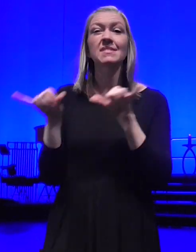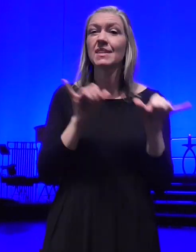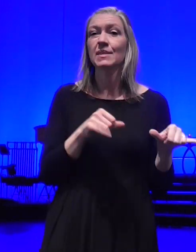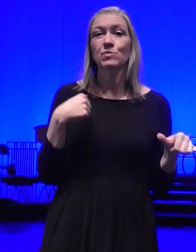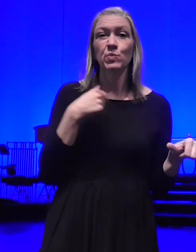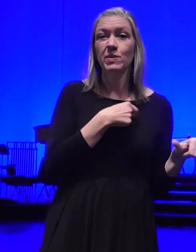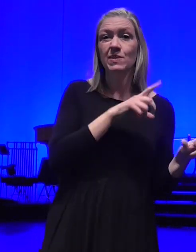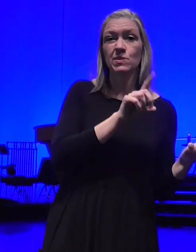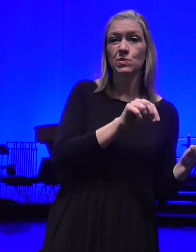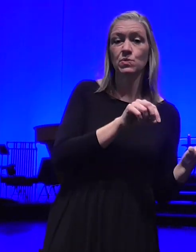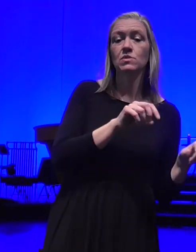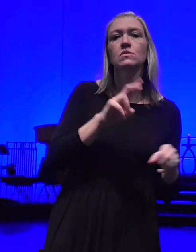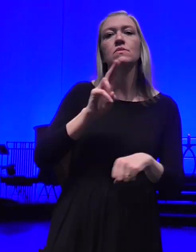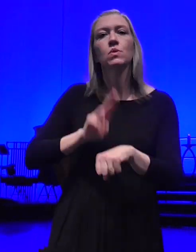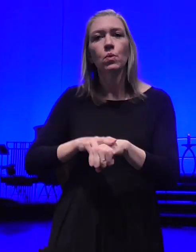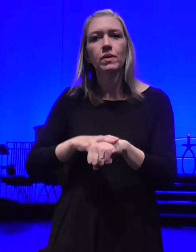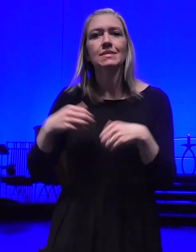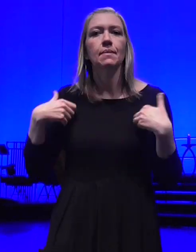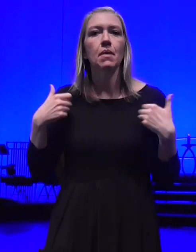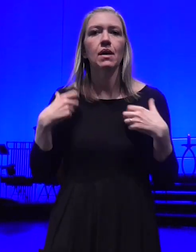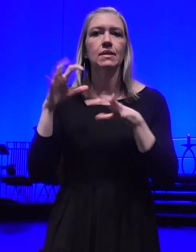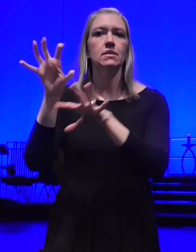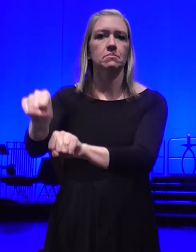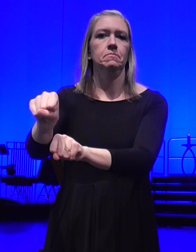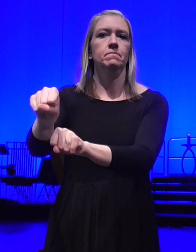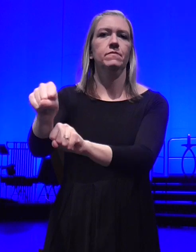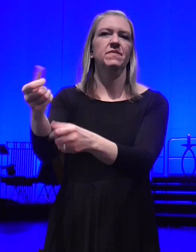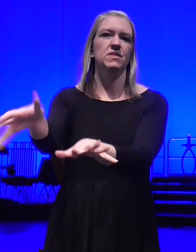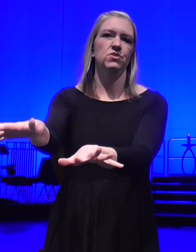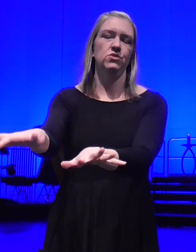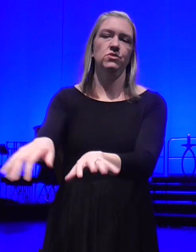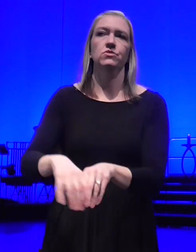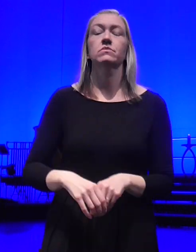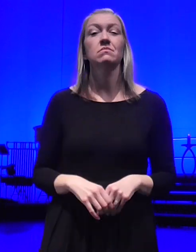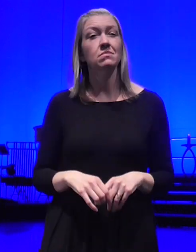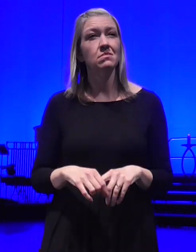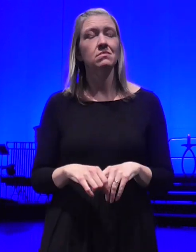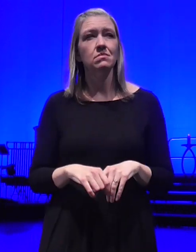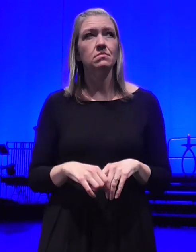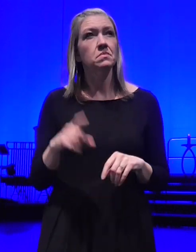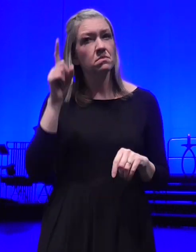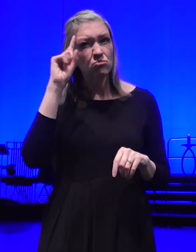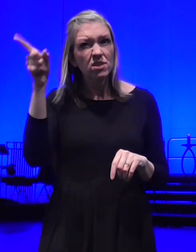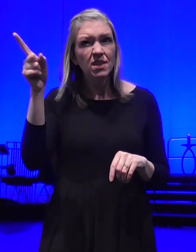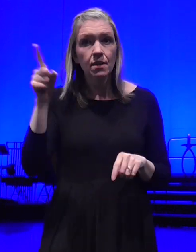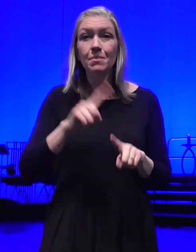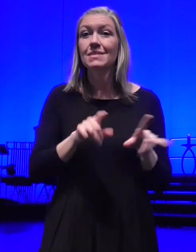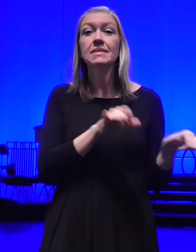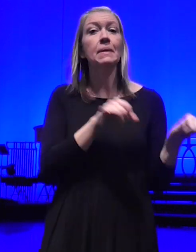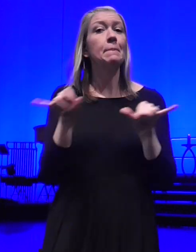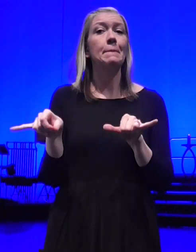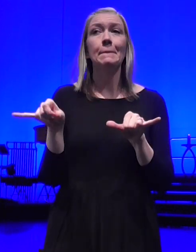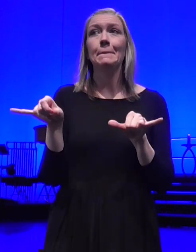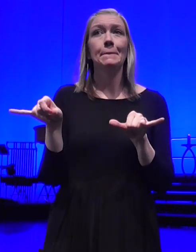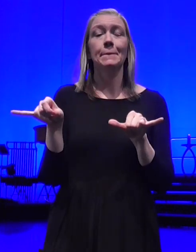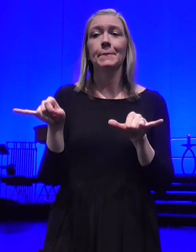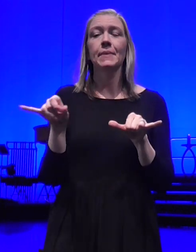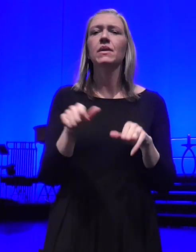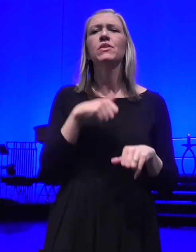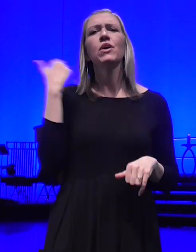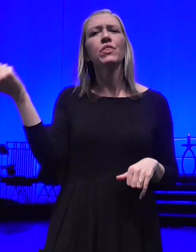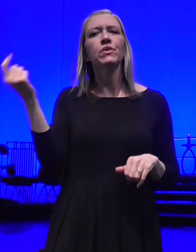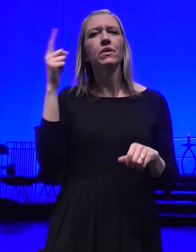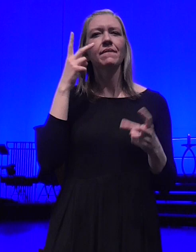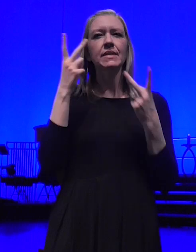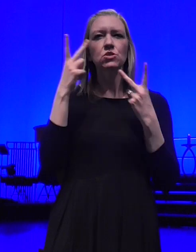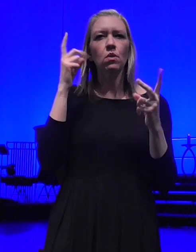got captured by the hunters. Brilliant. But that's what we do. It's another visual for